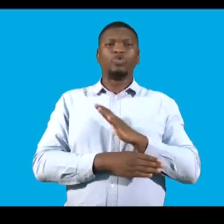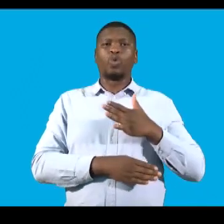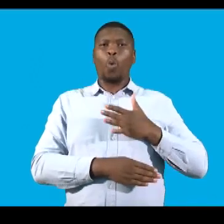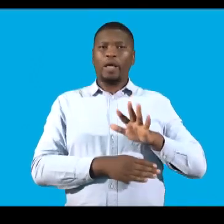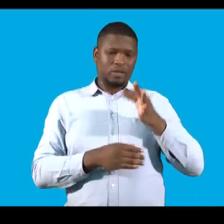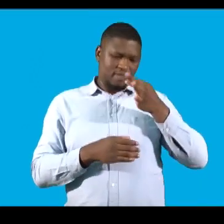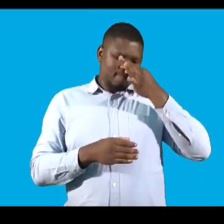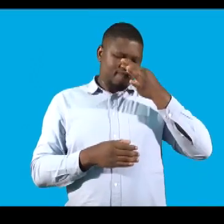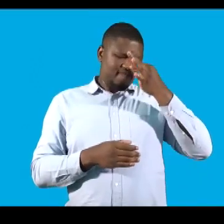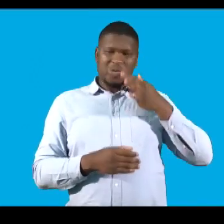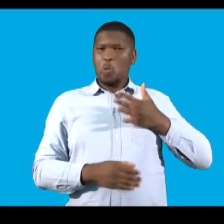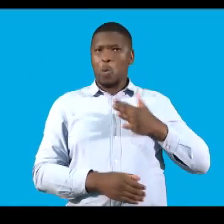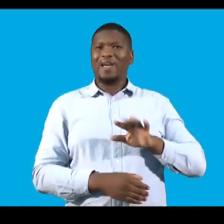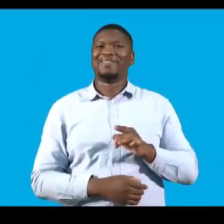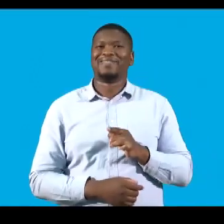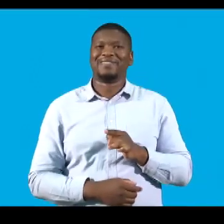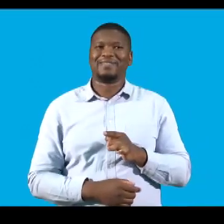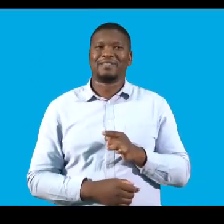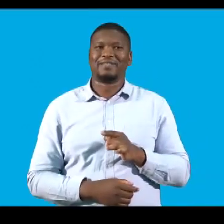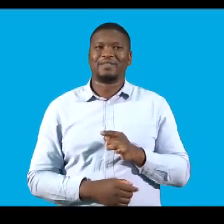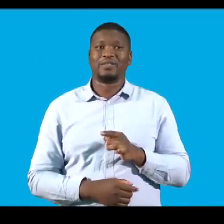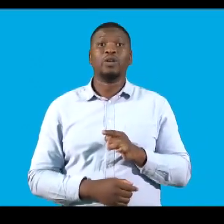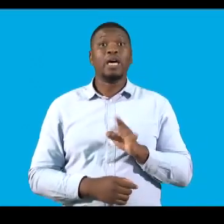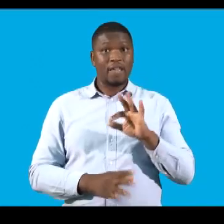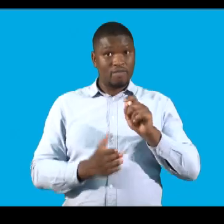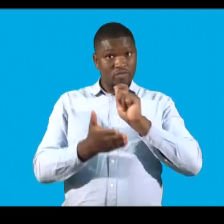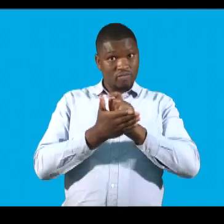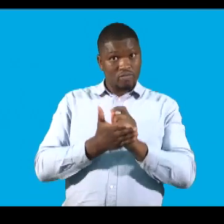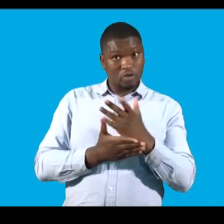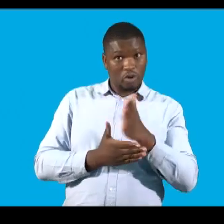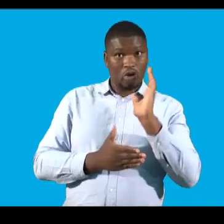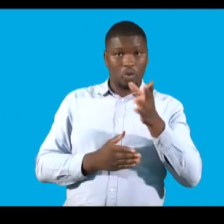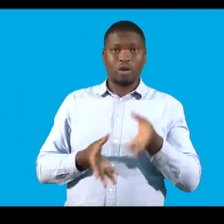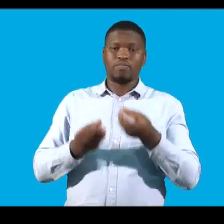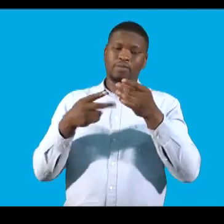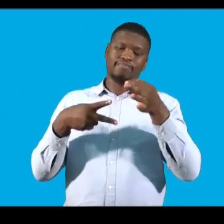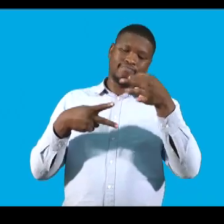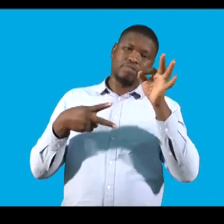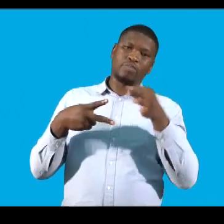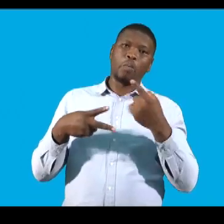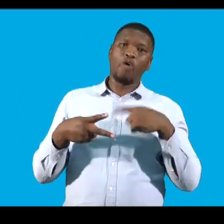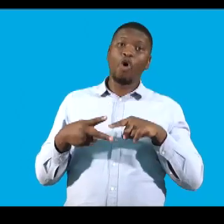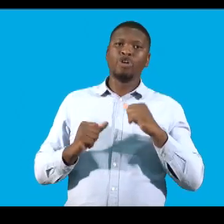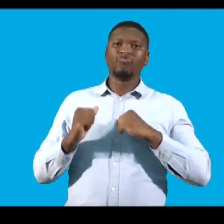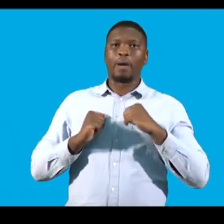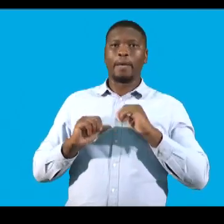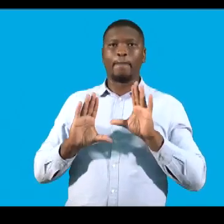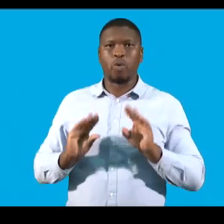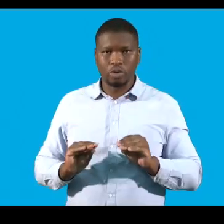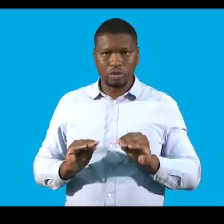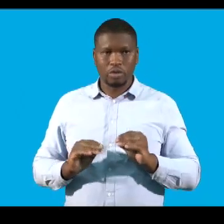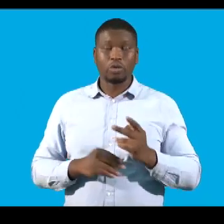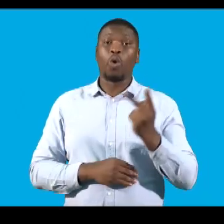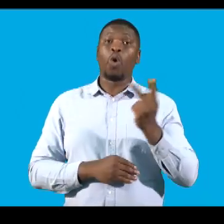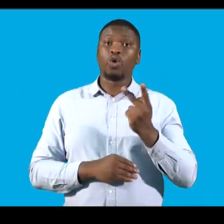not want any flowers. So you'll be credited for the dramatic pause, but